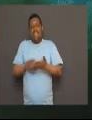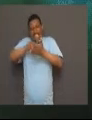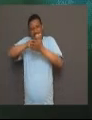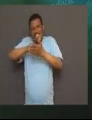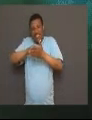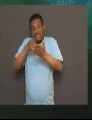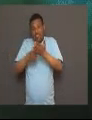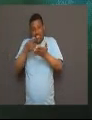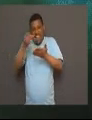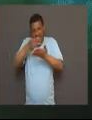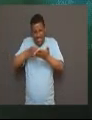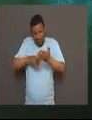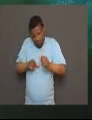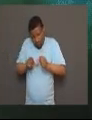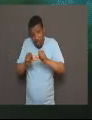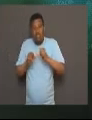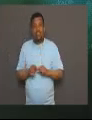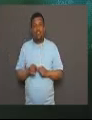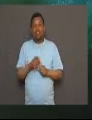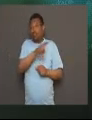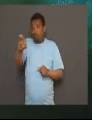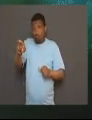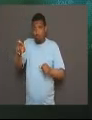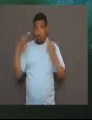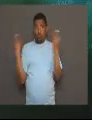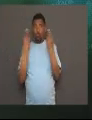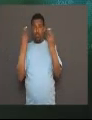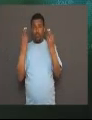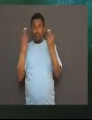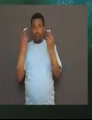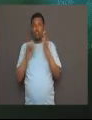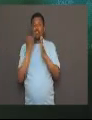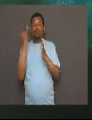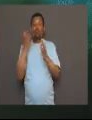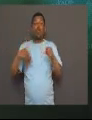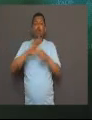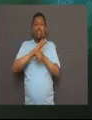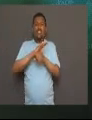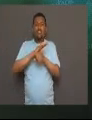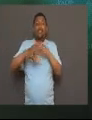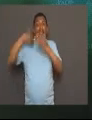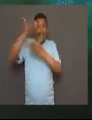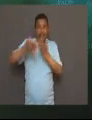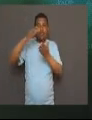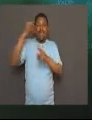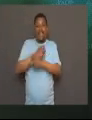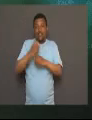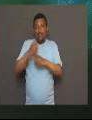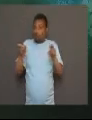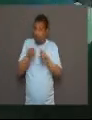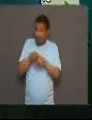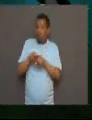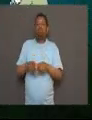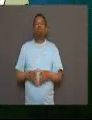Keep this list, as you will be using it to complete the next activity as well.